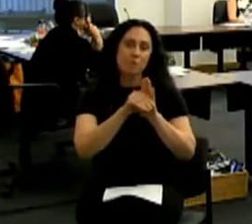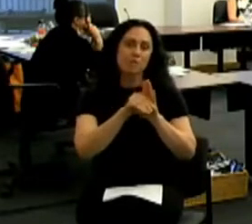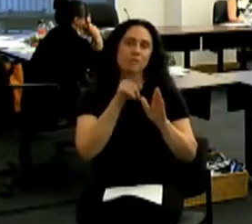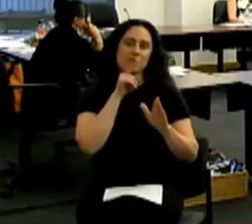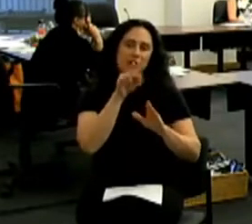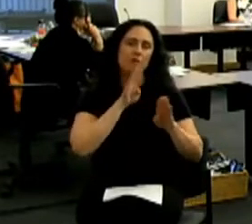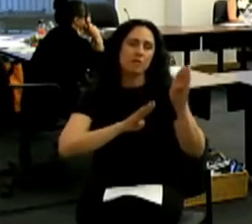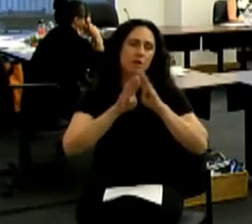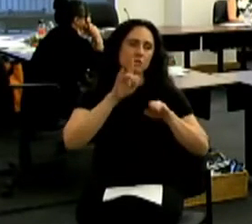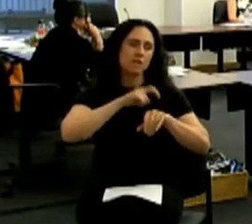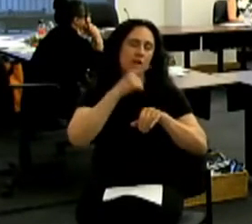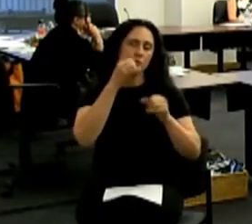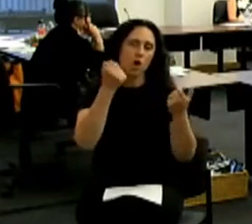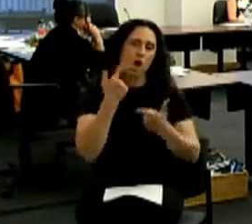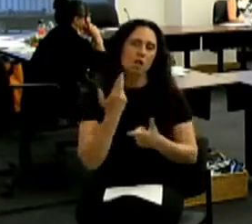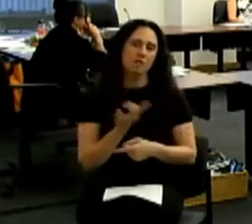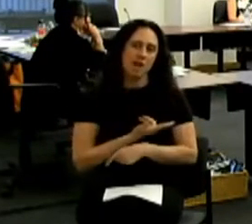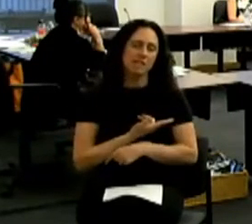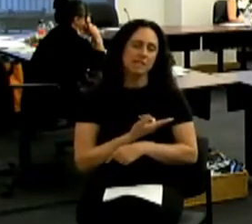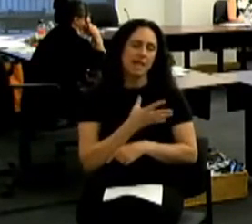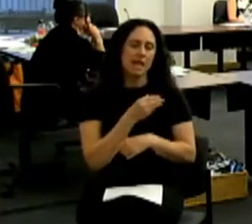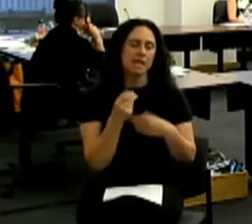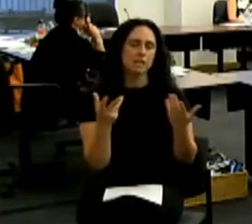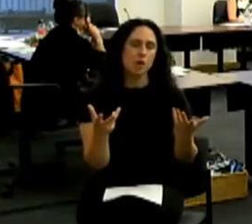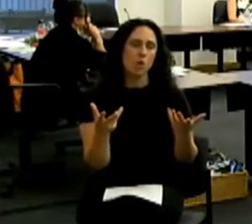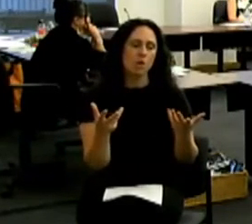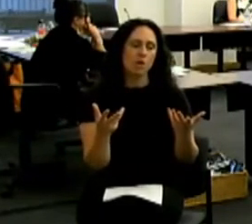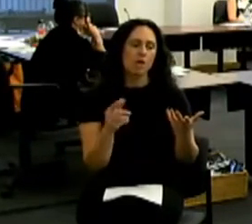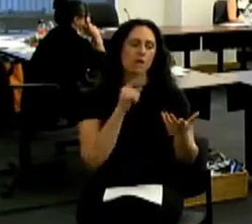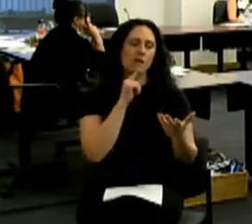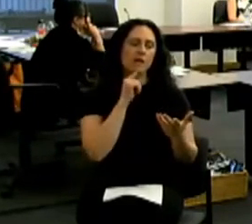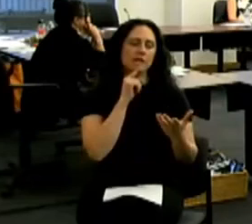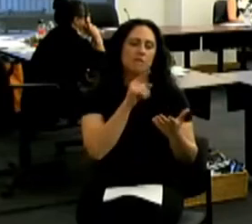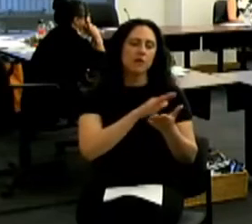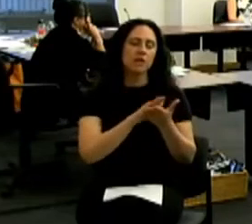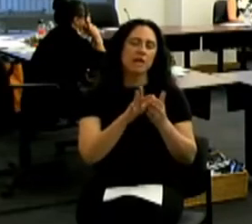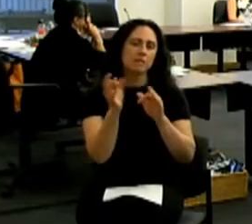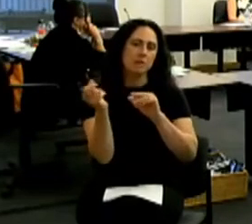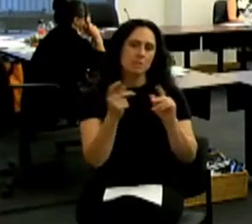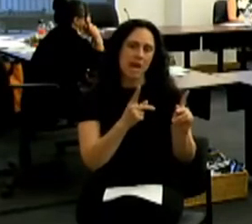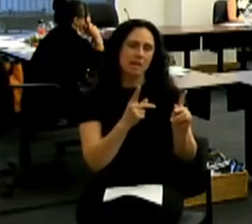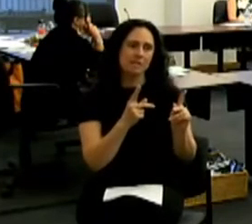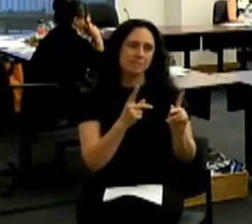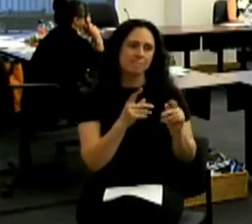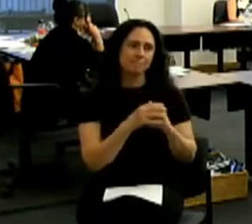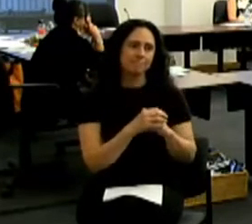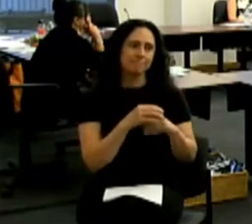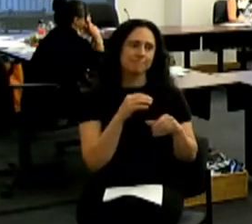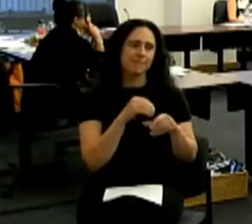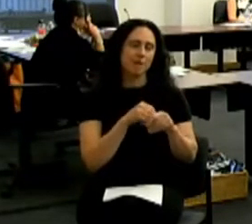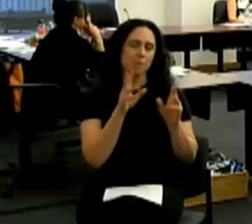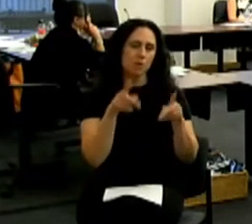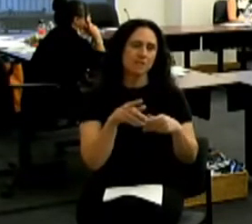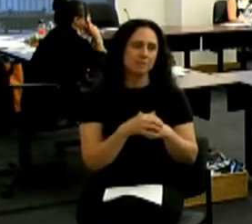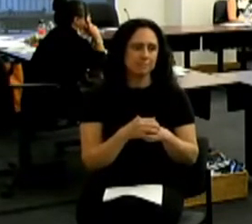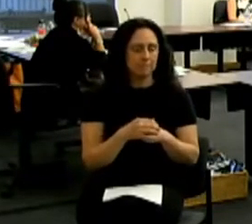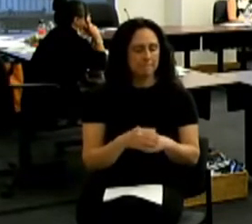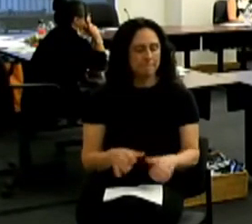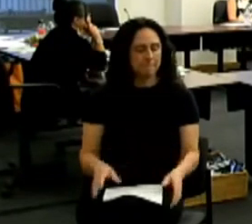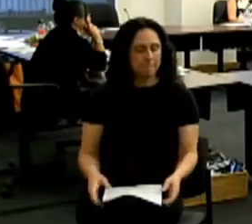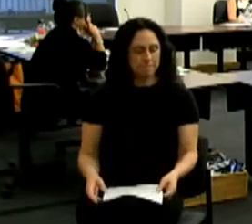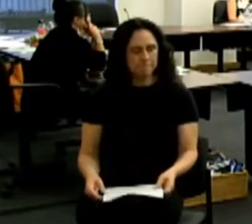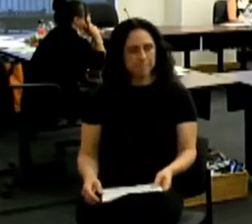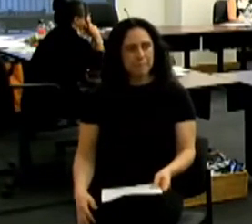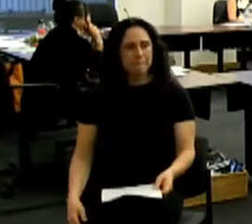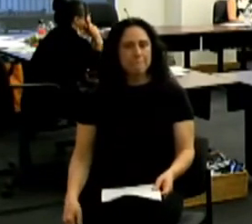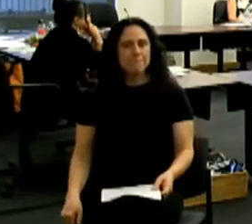It's been a very frustrating time for all of us. And so it's very nice to be back and looking forward to continuing